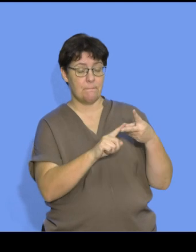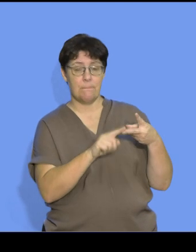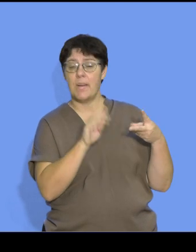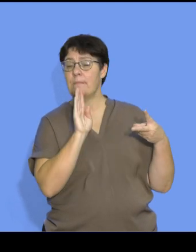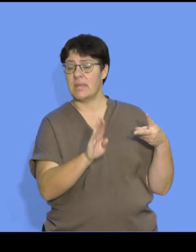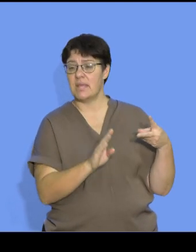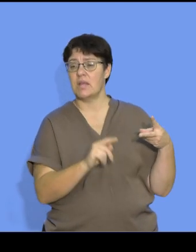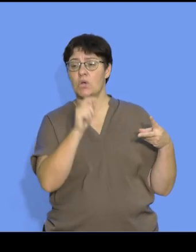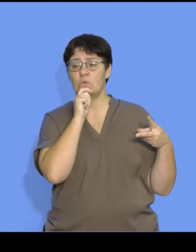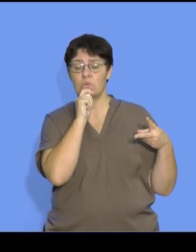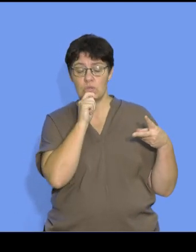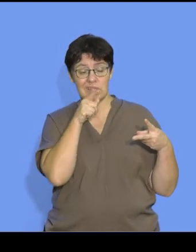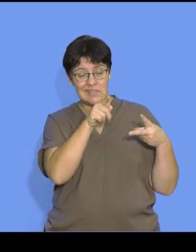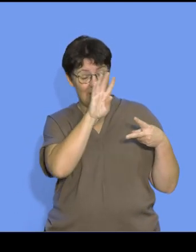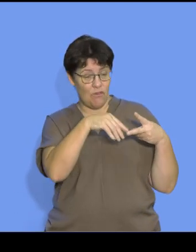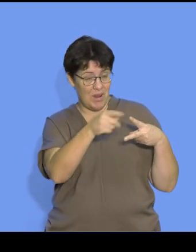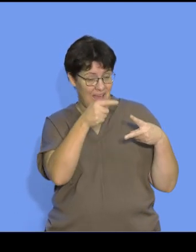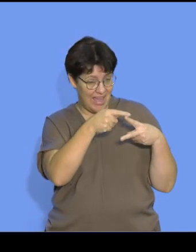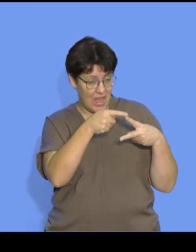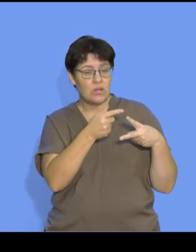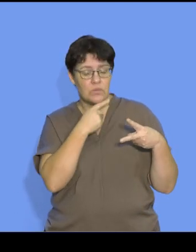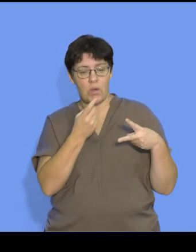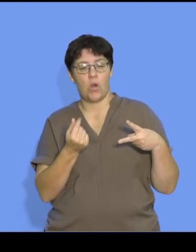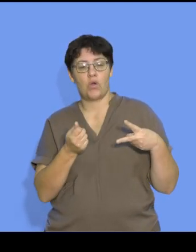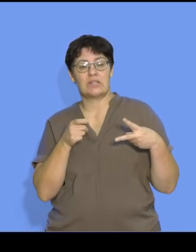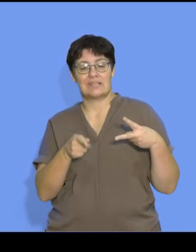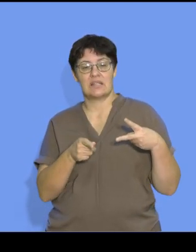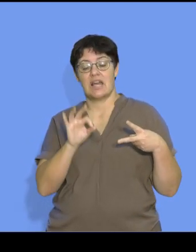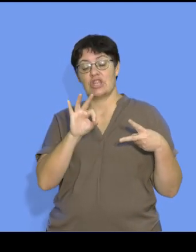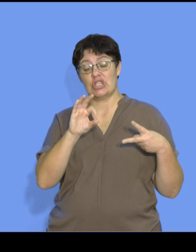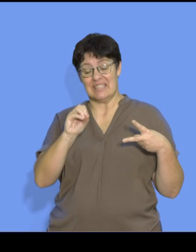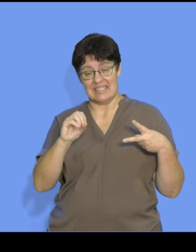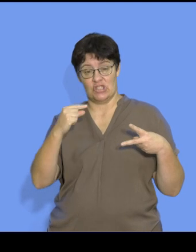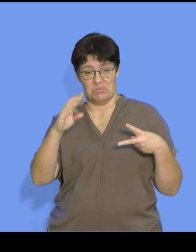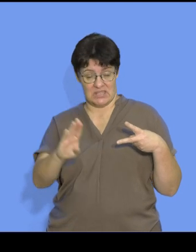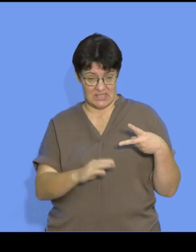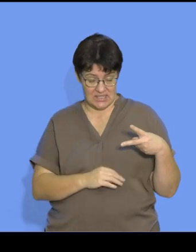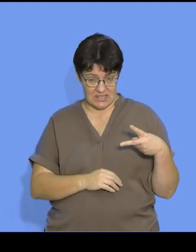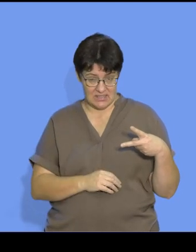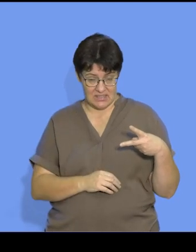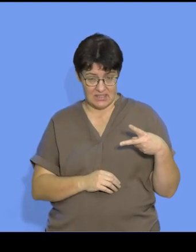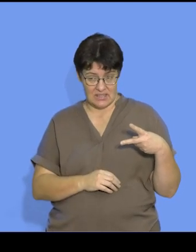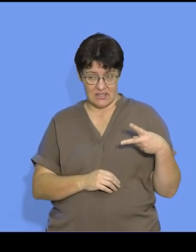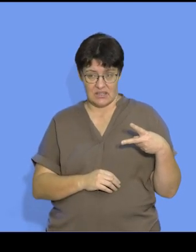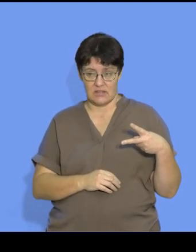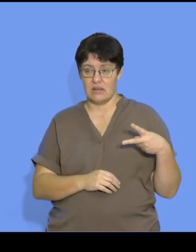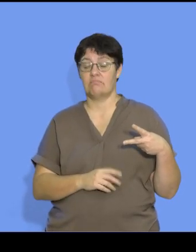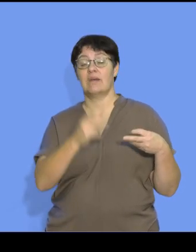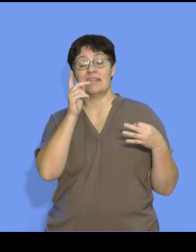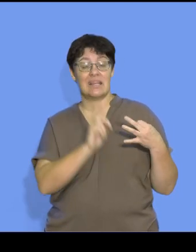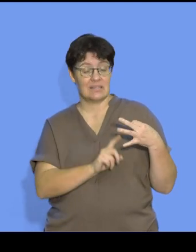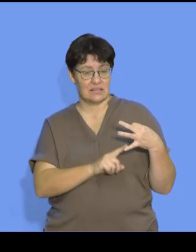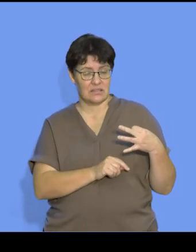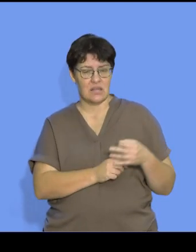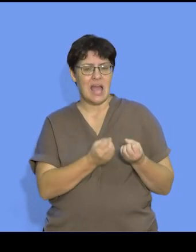use the general formula to determine the cost of 30 gigabytes of data. And then we're going to determine